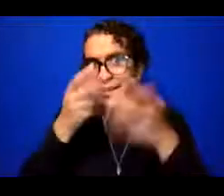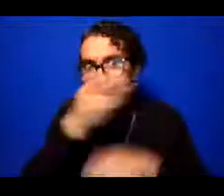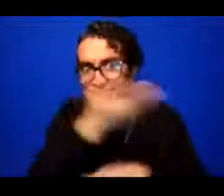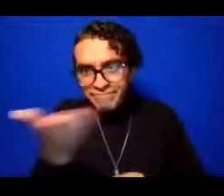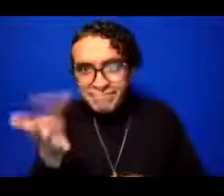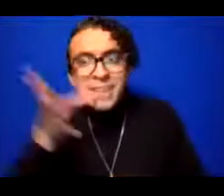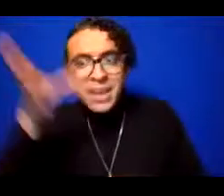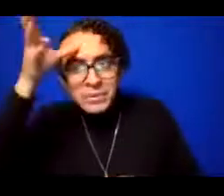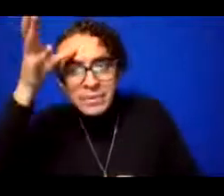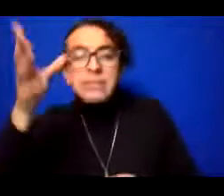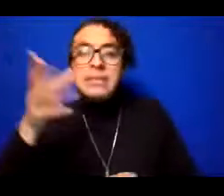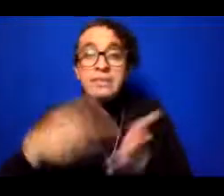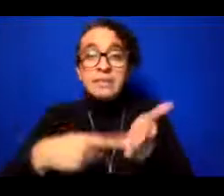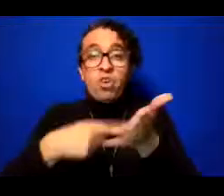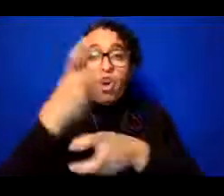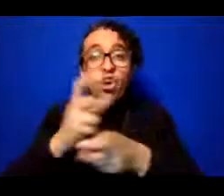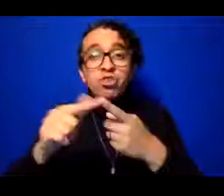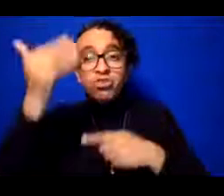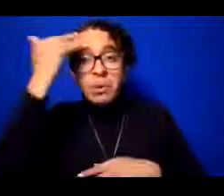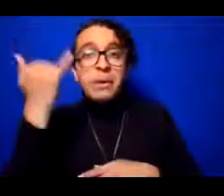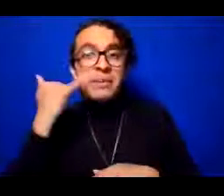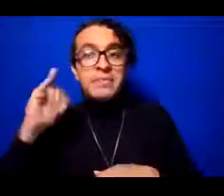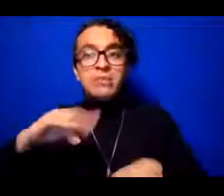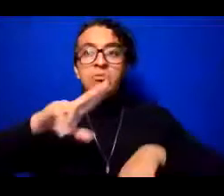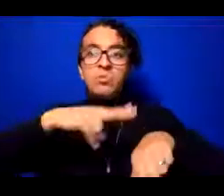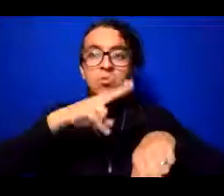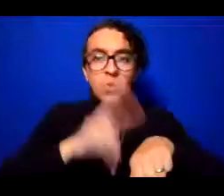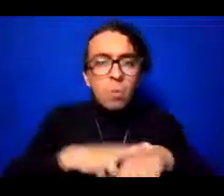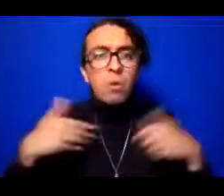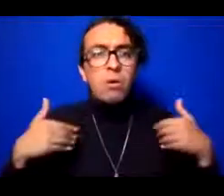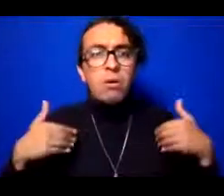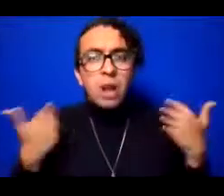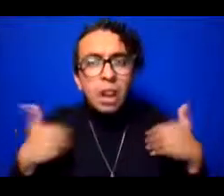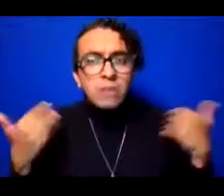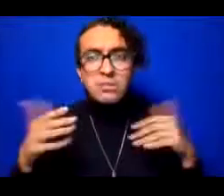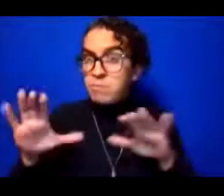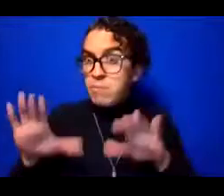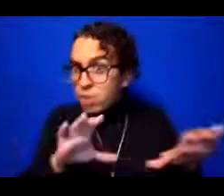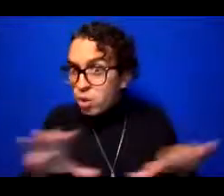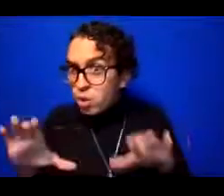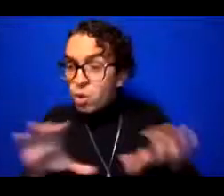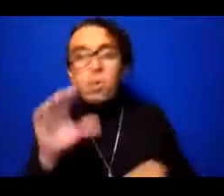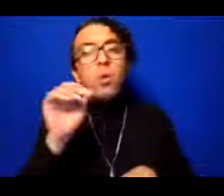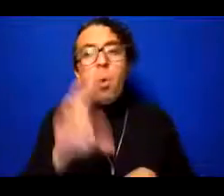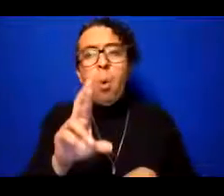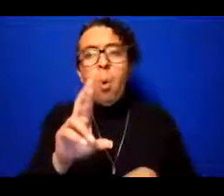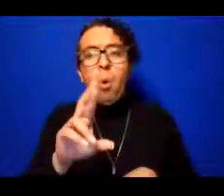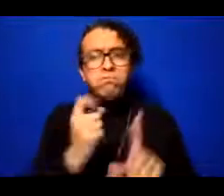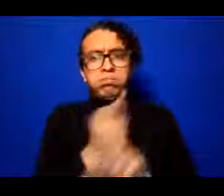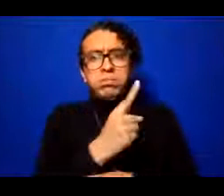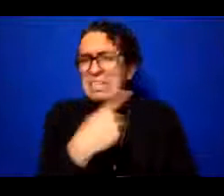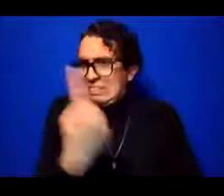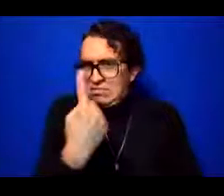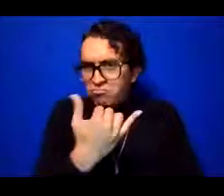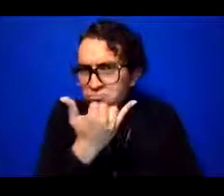it's really hard to know if this is normal adolescent child behavior or if there's something else going on. And if